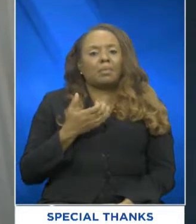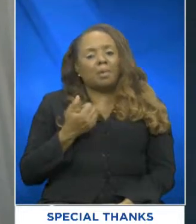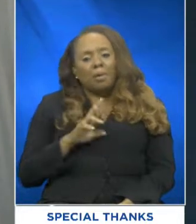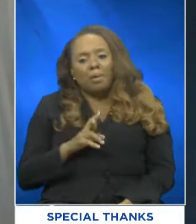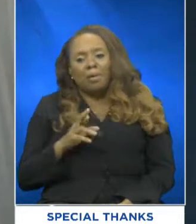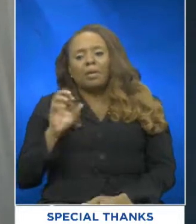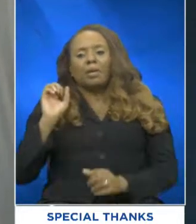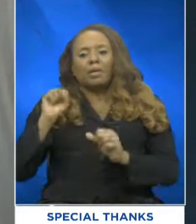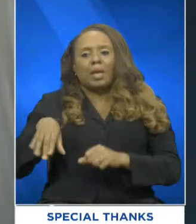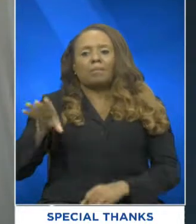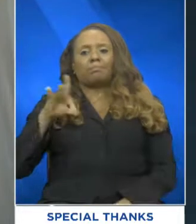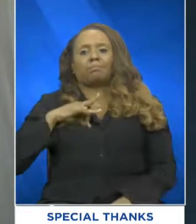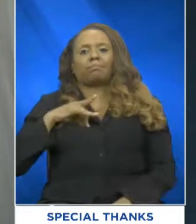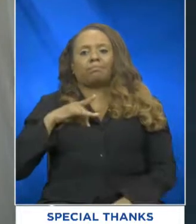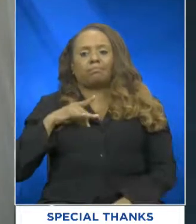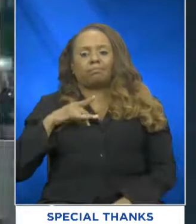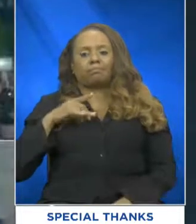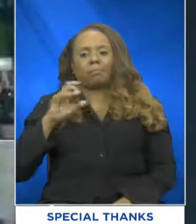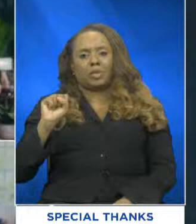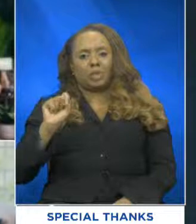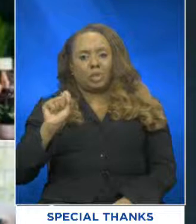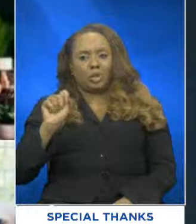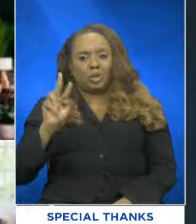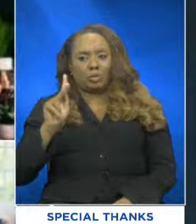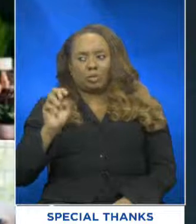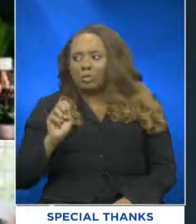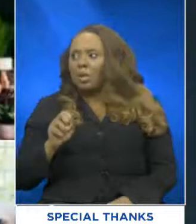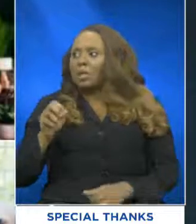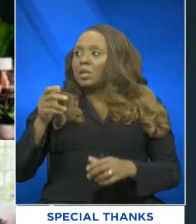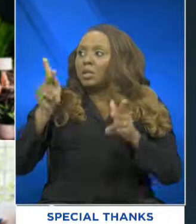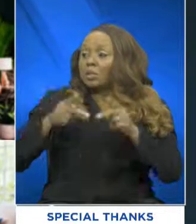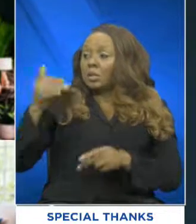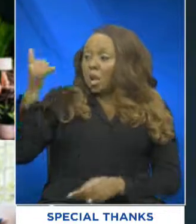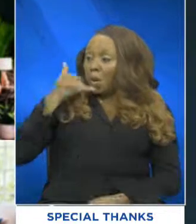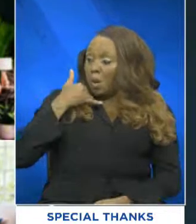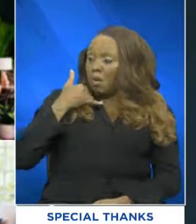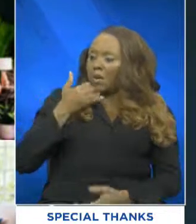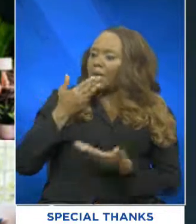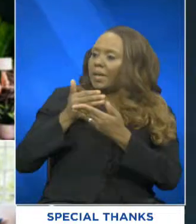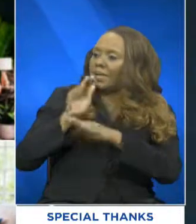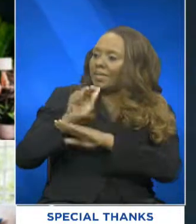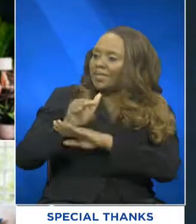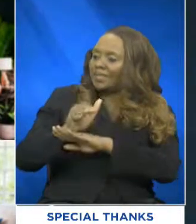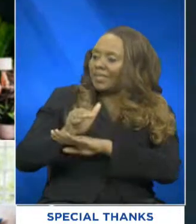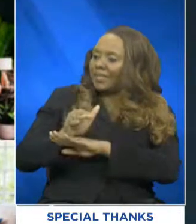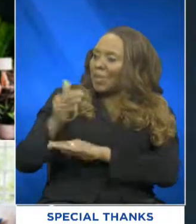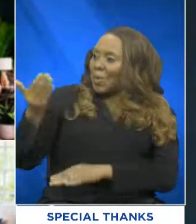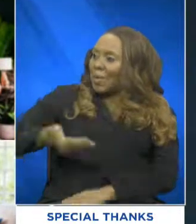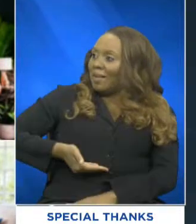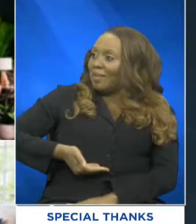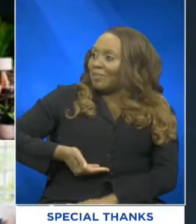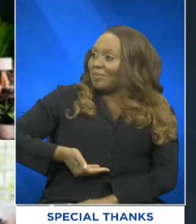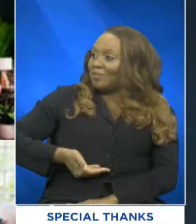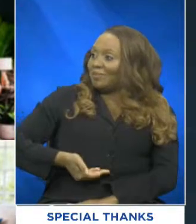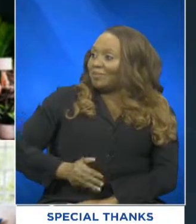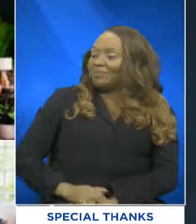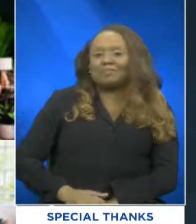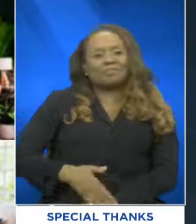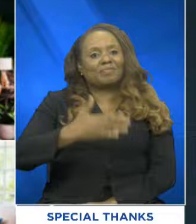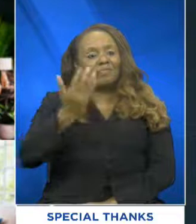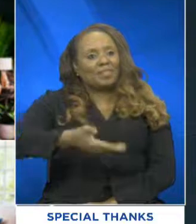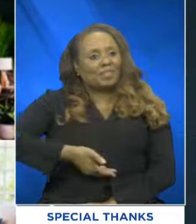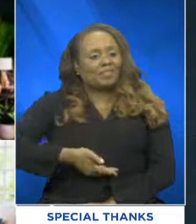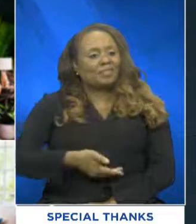Okay, we've got a caller on the line. We say good evening and welcome. Good evening and welcome to you